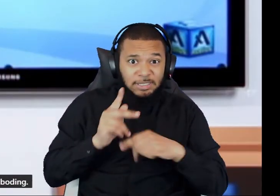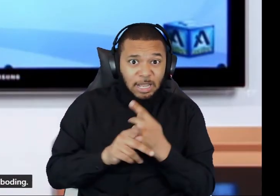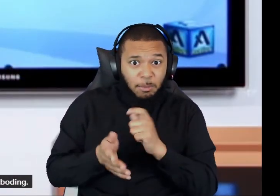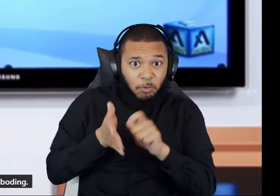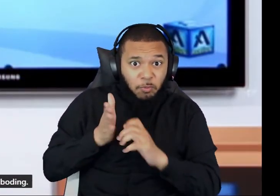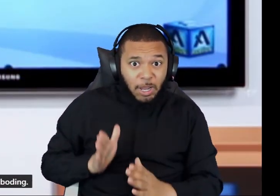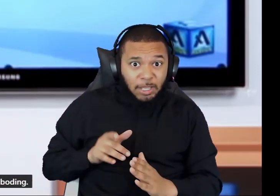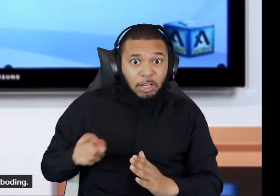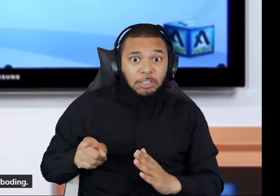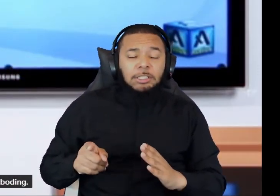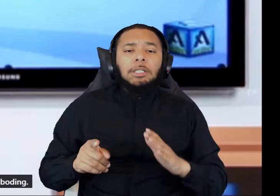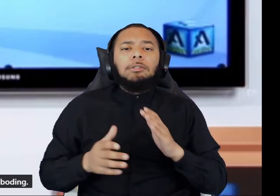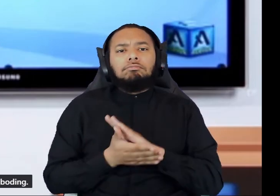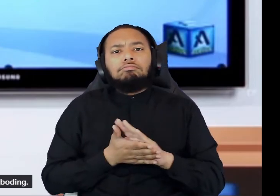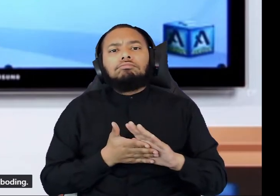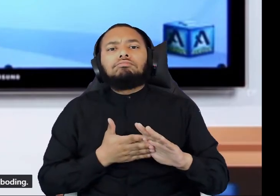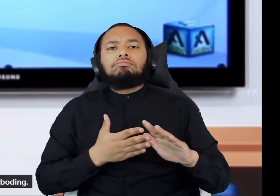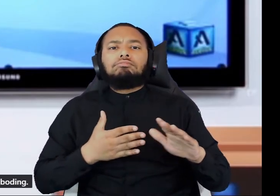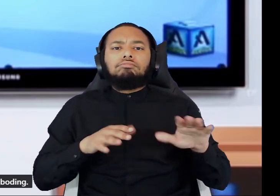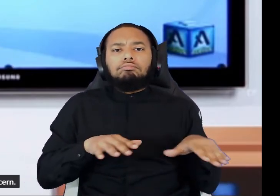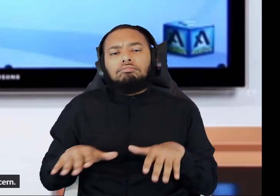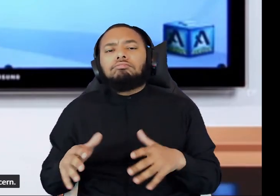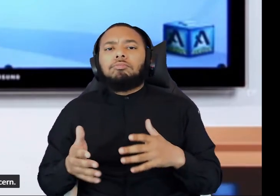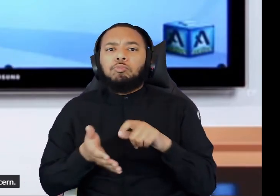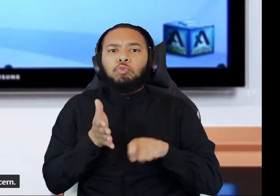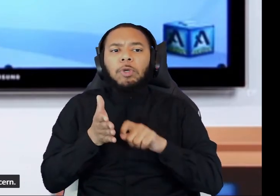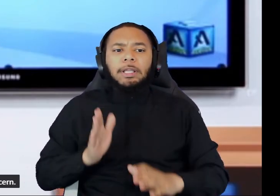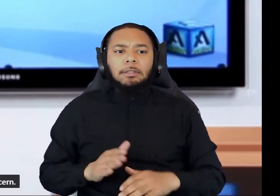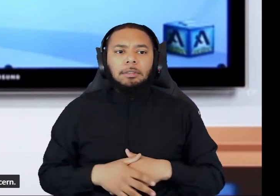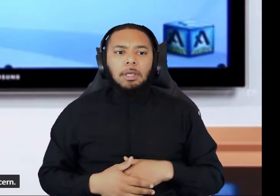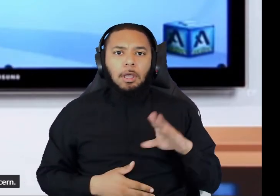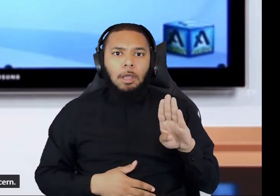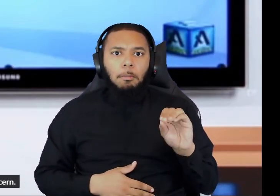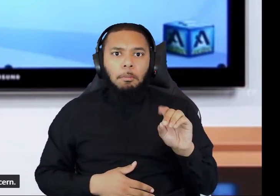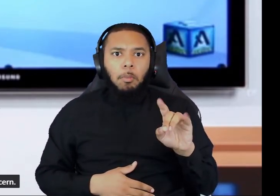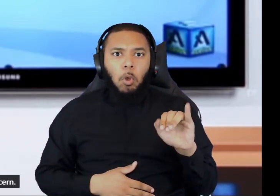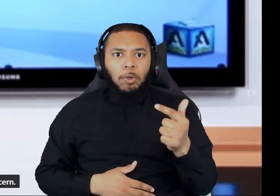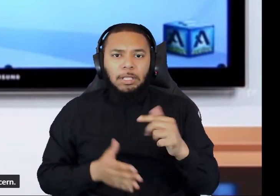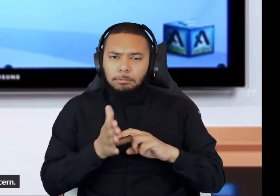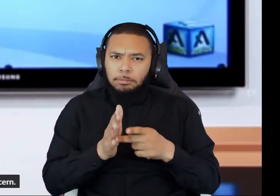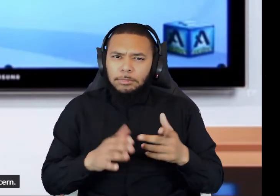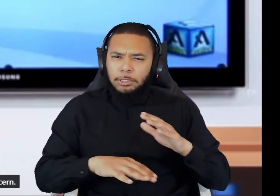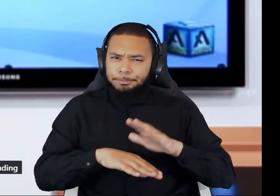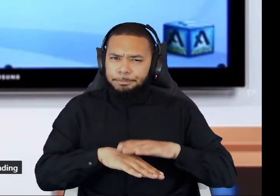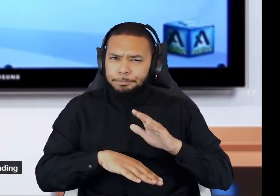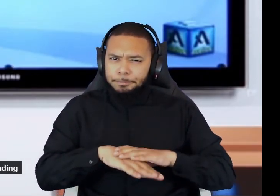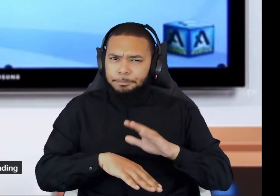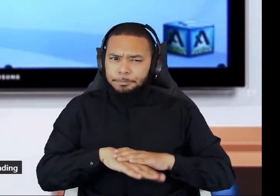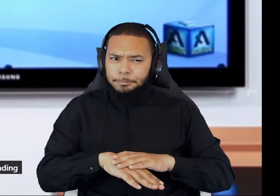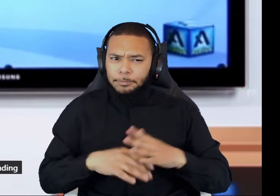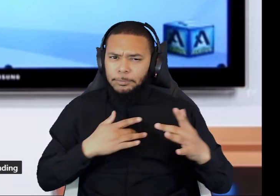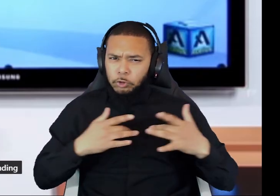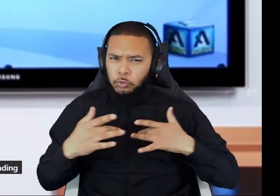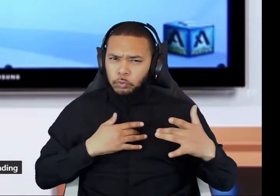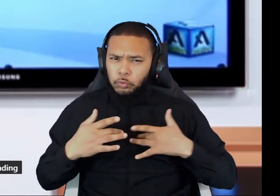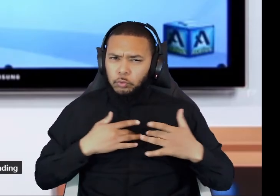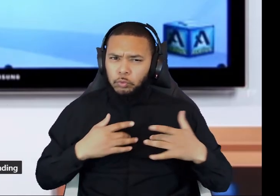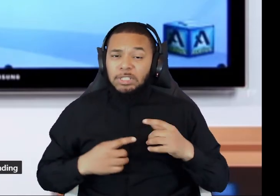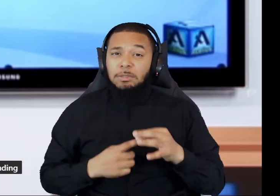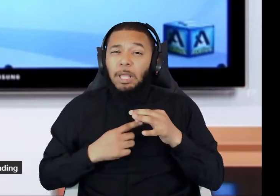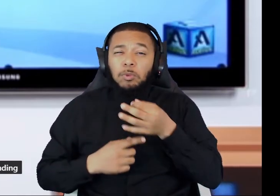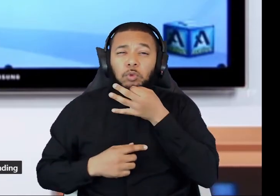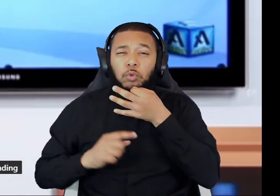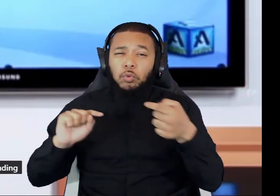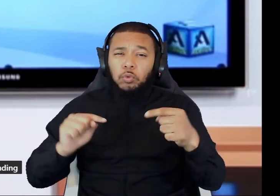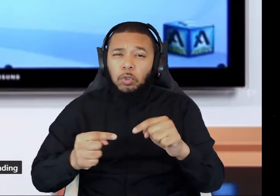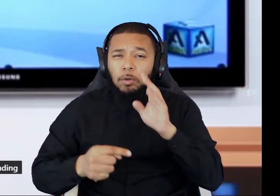unrestrained. And boding, a noun, it means warning, concern, especially of pending